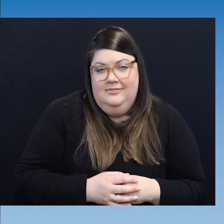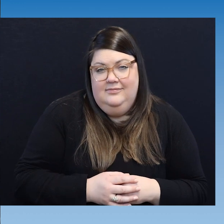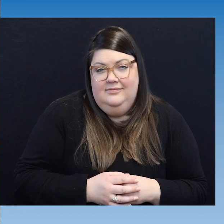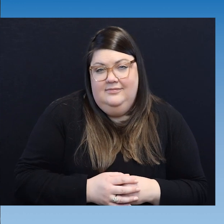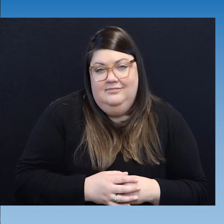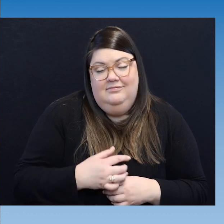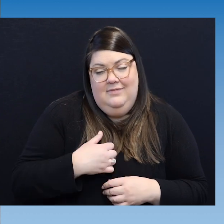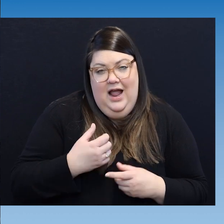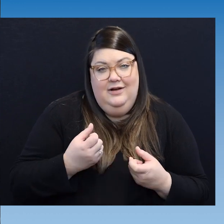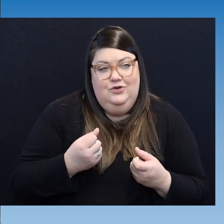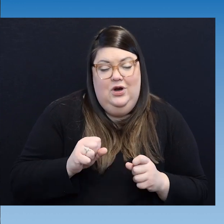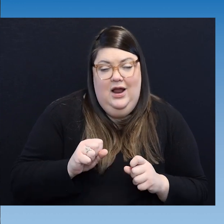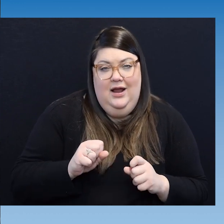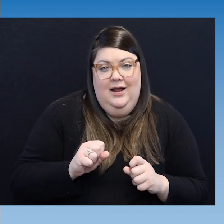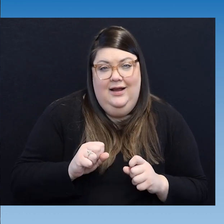I tried,